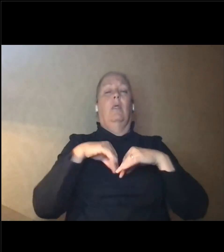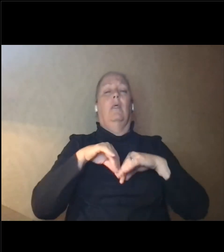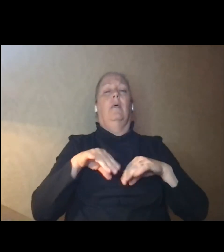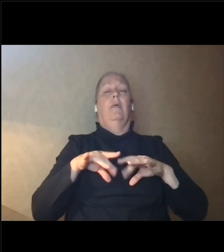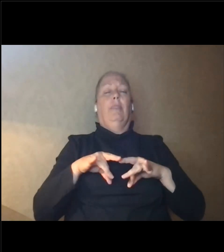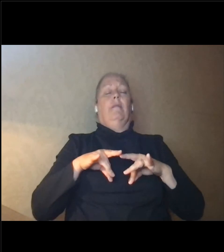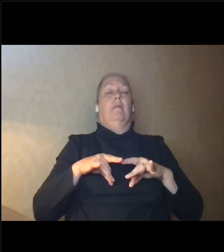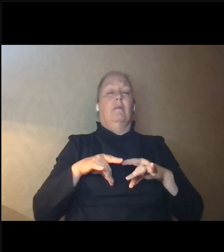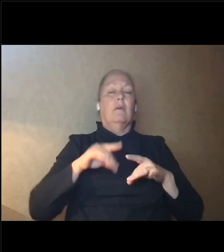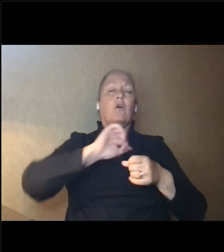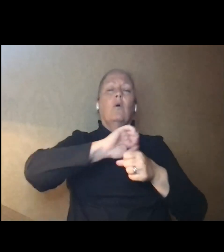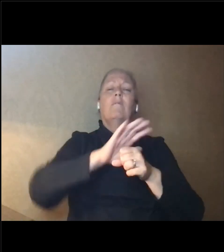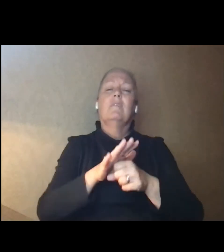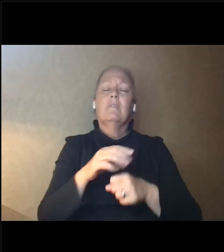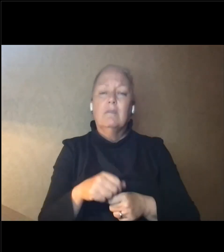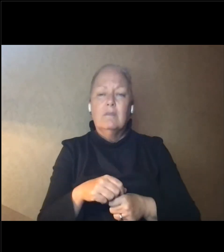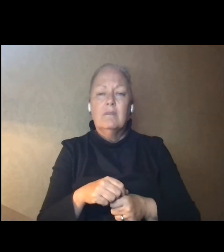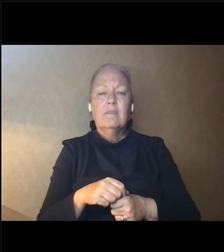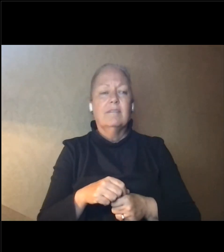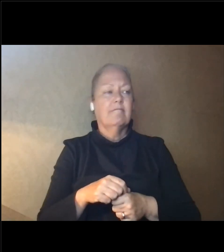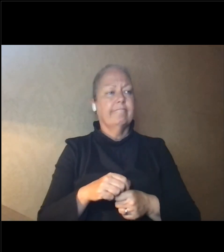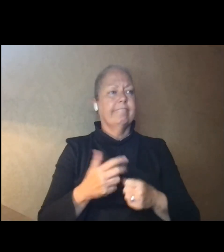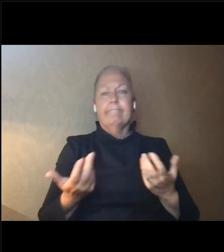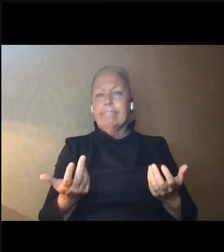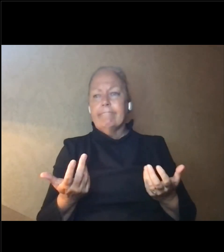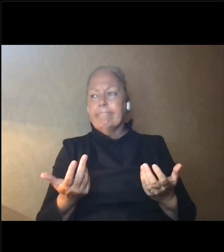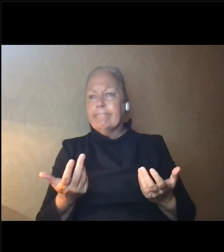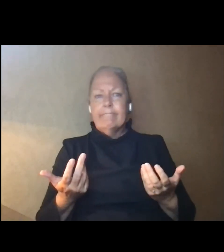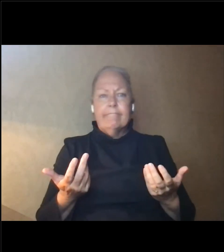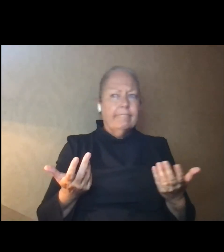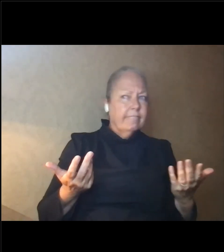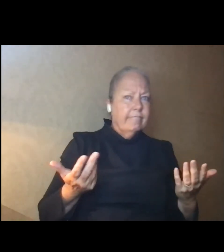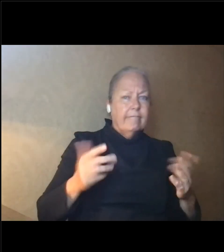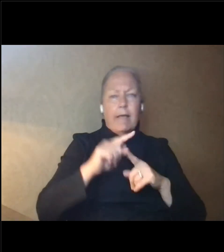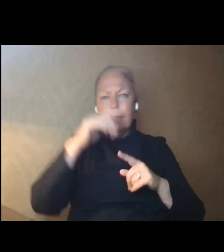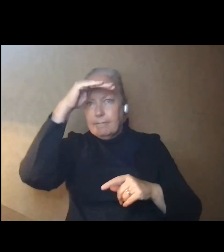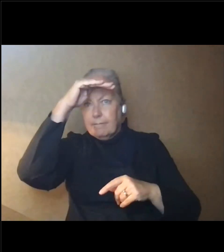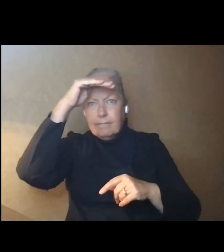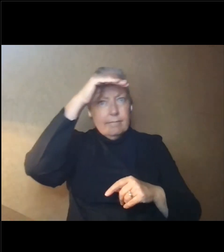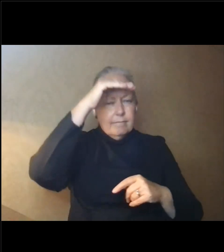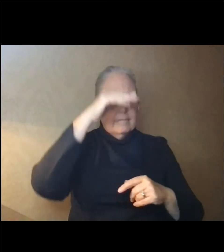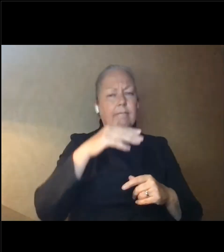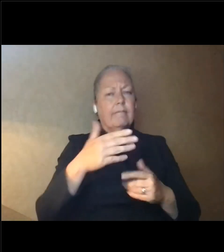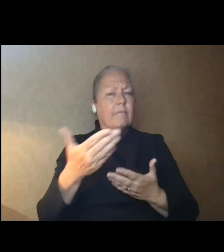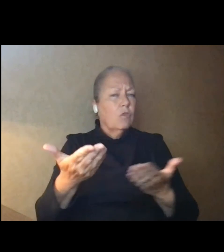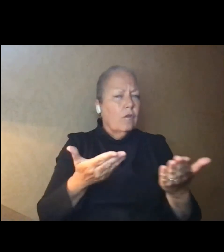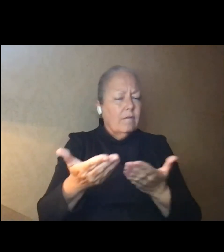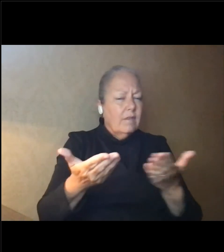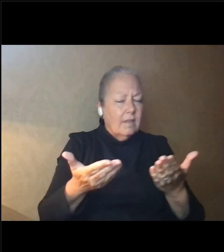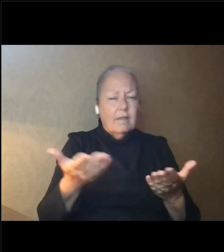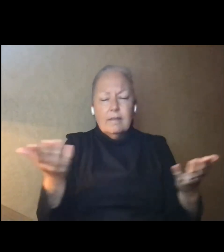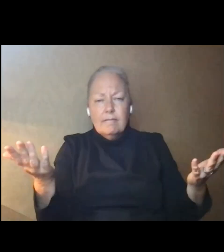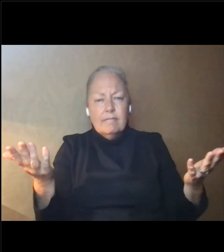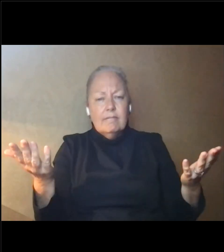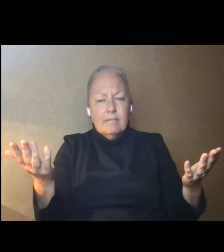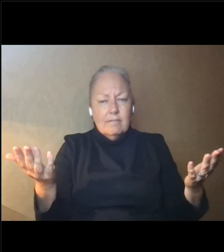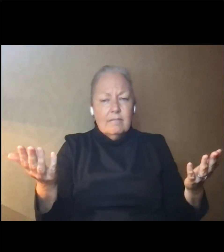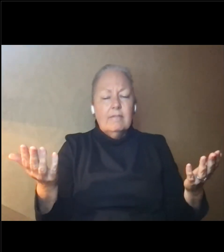were unavailability of medical and rehab services, which actually affected her her